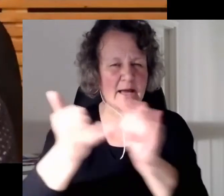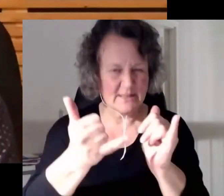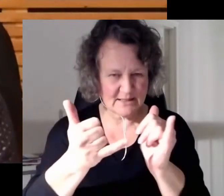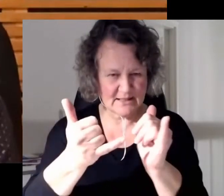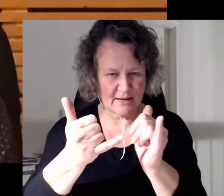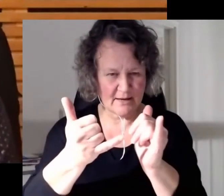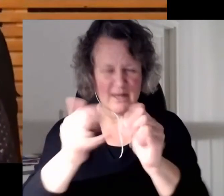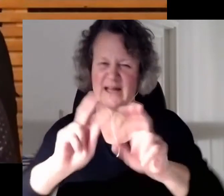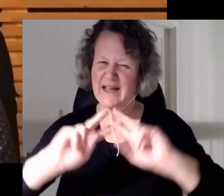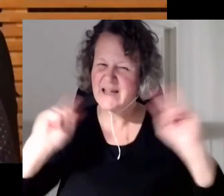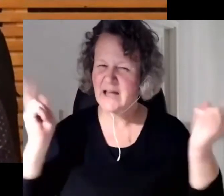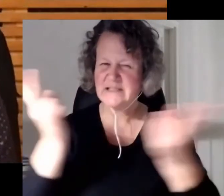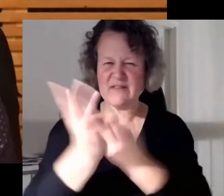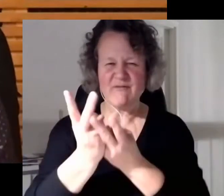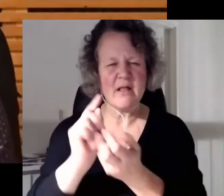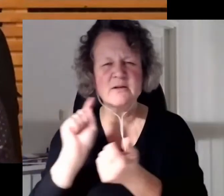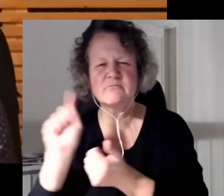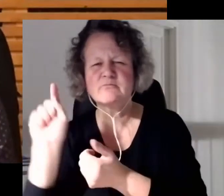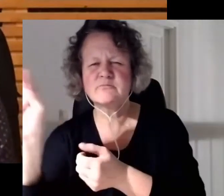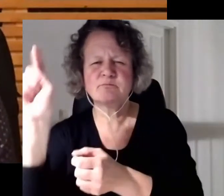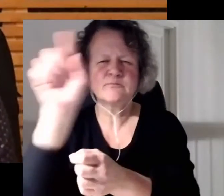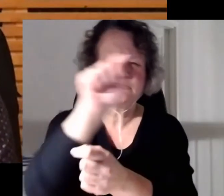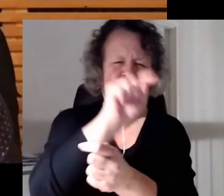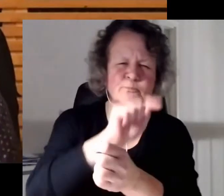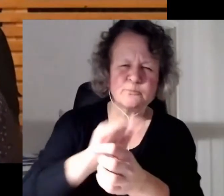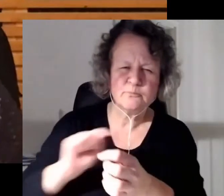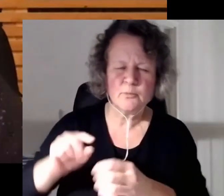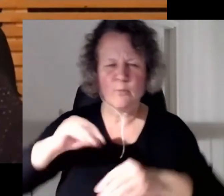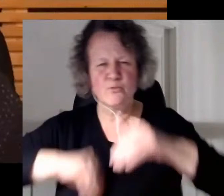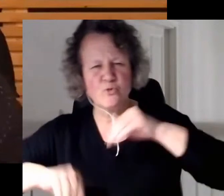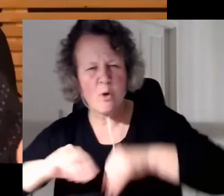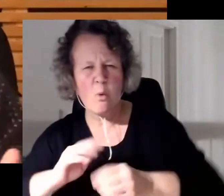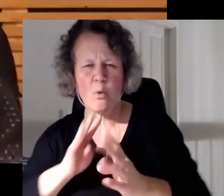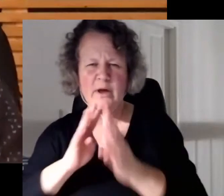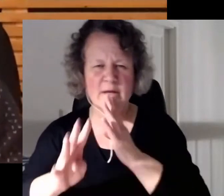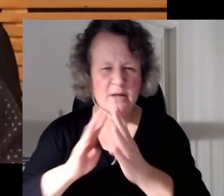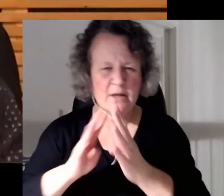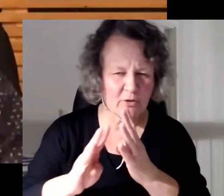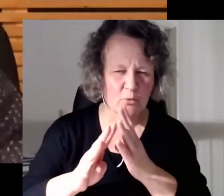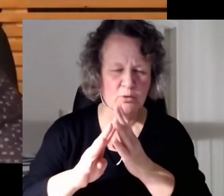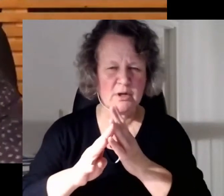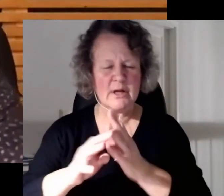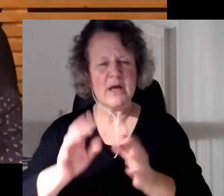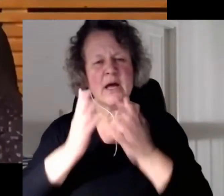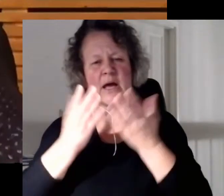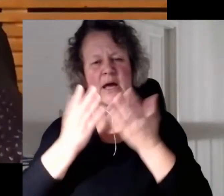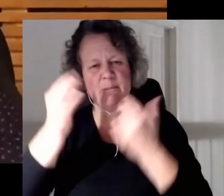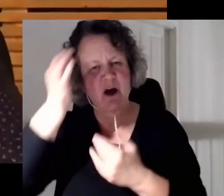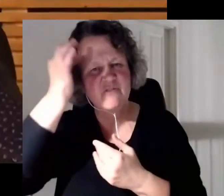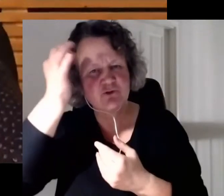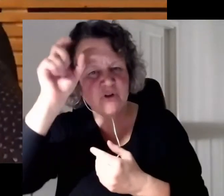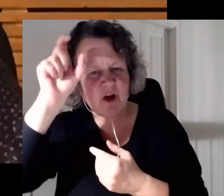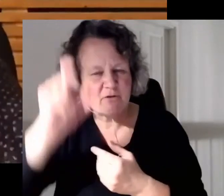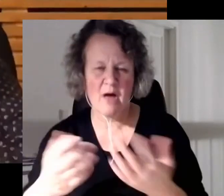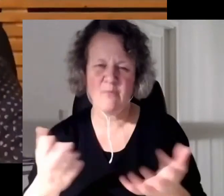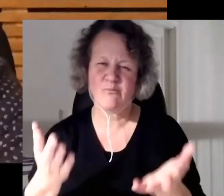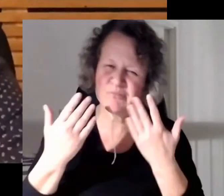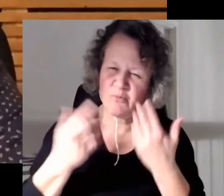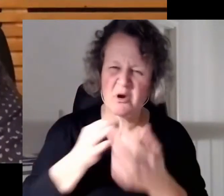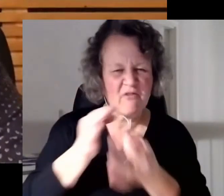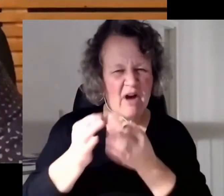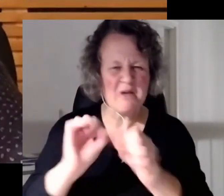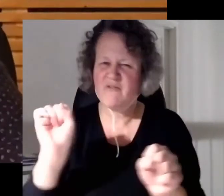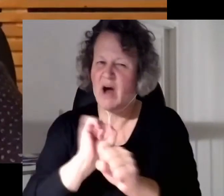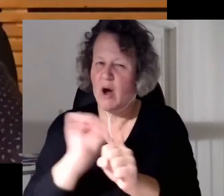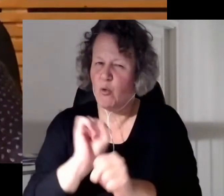um, a world journey, and he was asking climate psychologists and scientists all over the world,